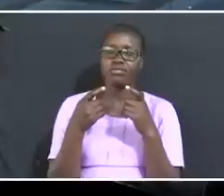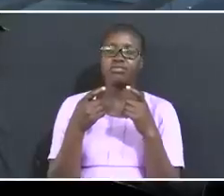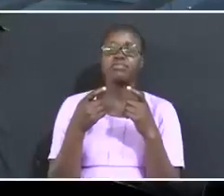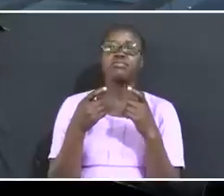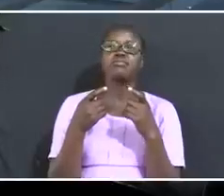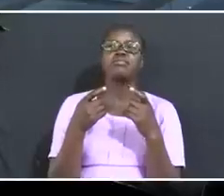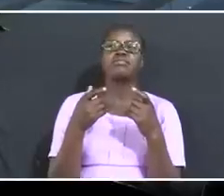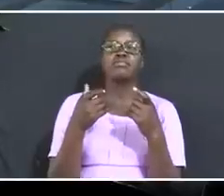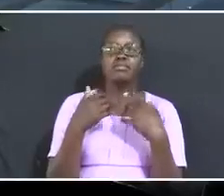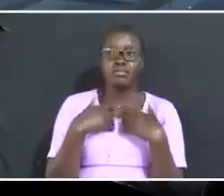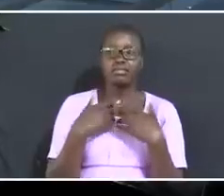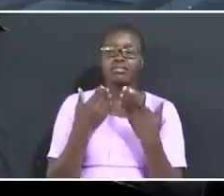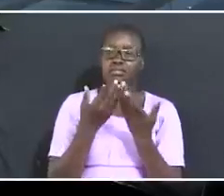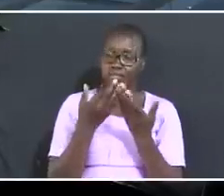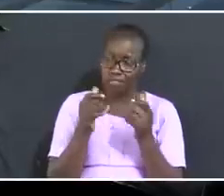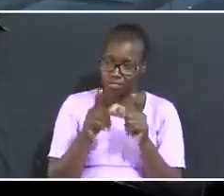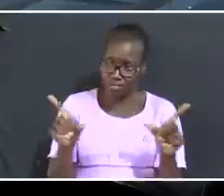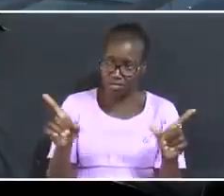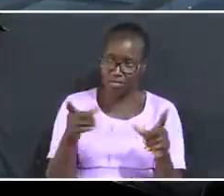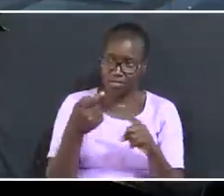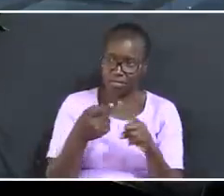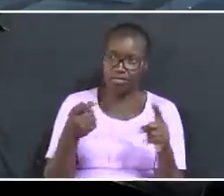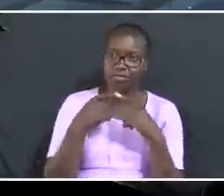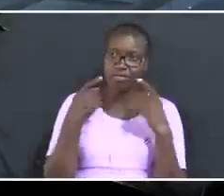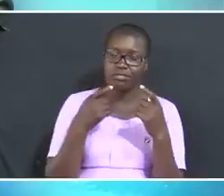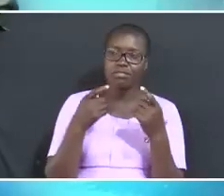Having been set free from sin,